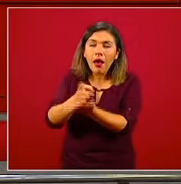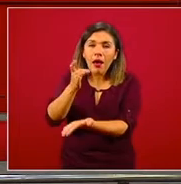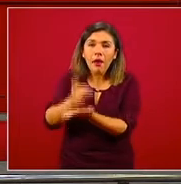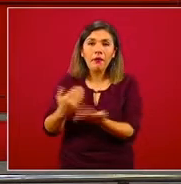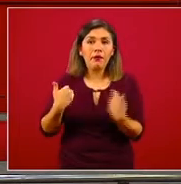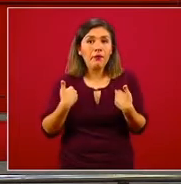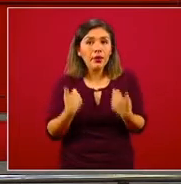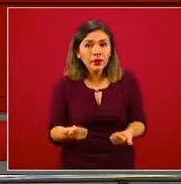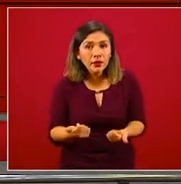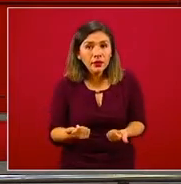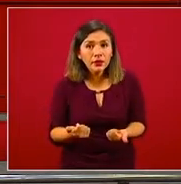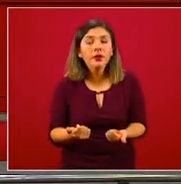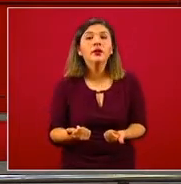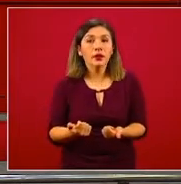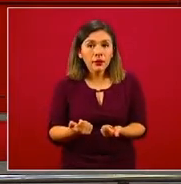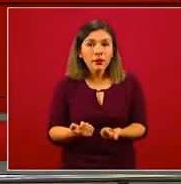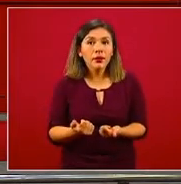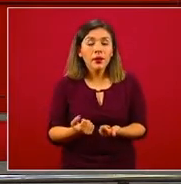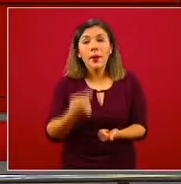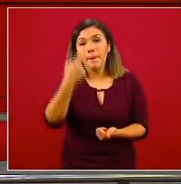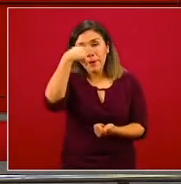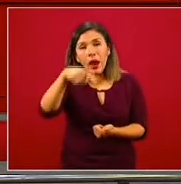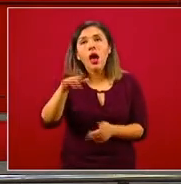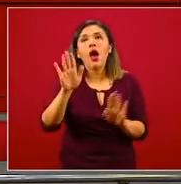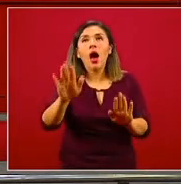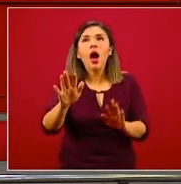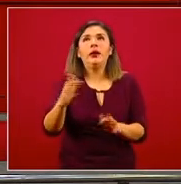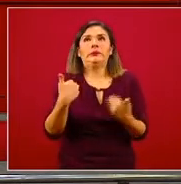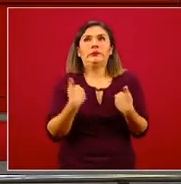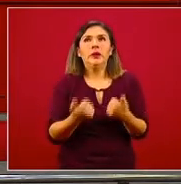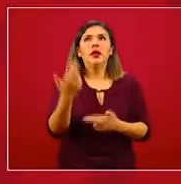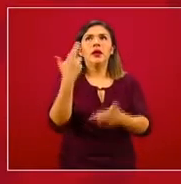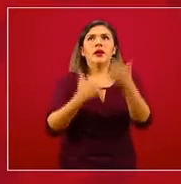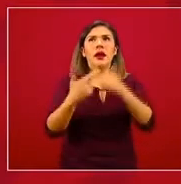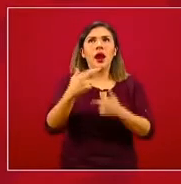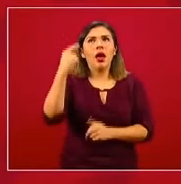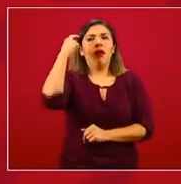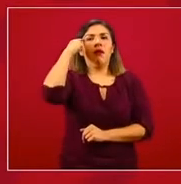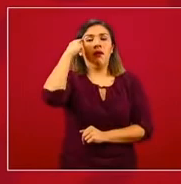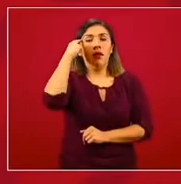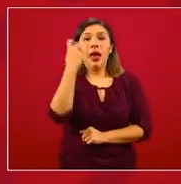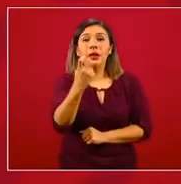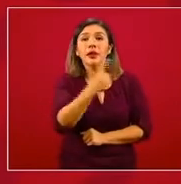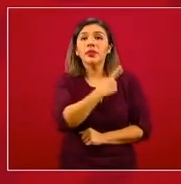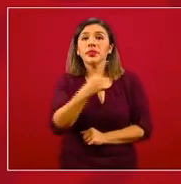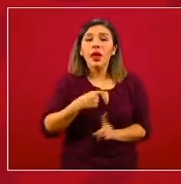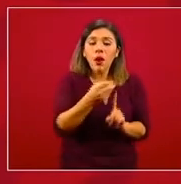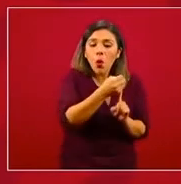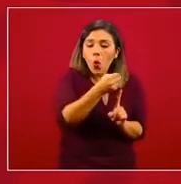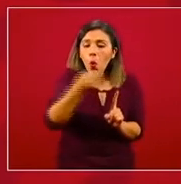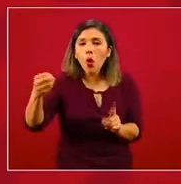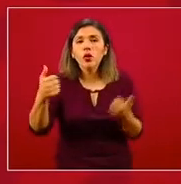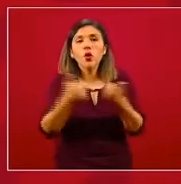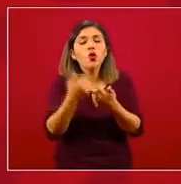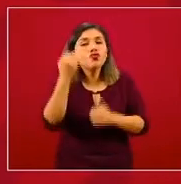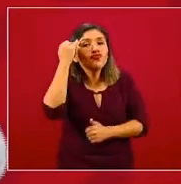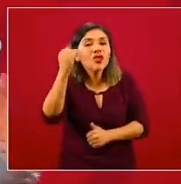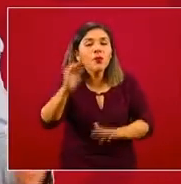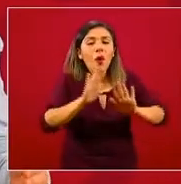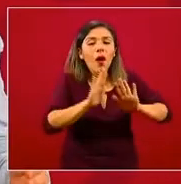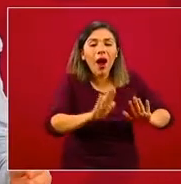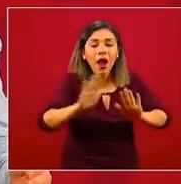So we must try to identify this, and this is why things